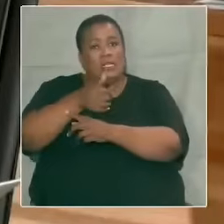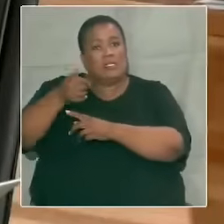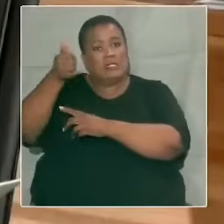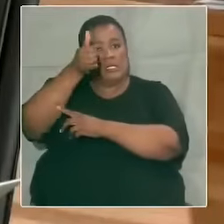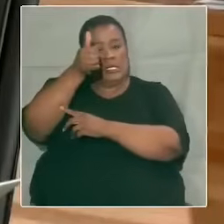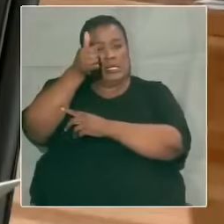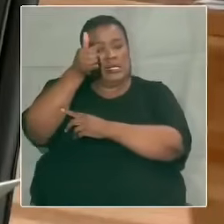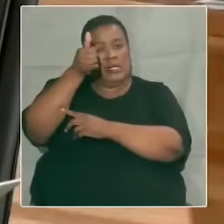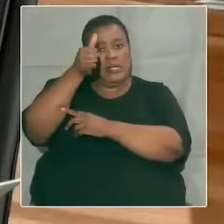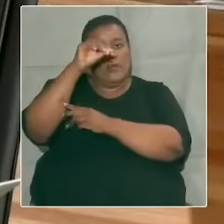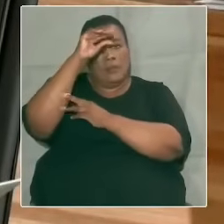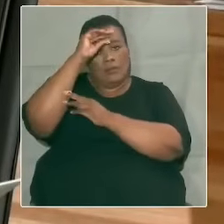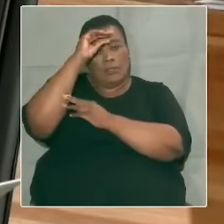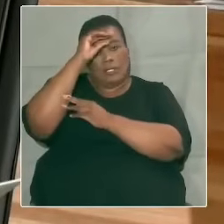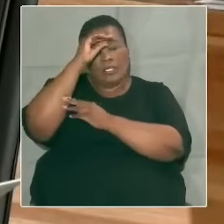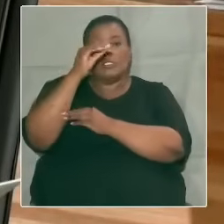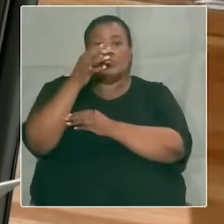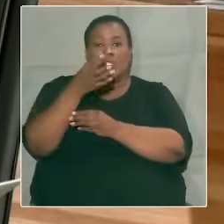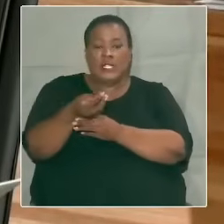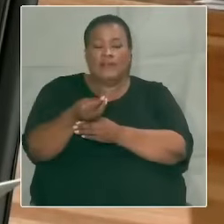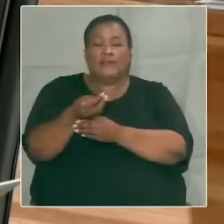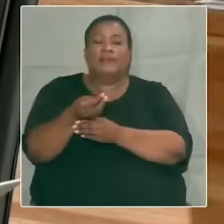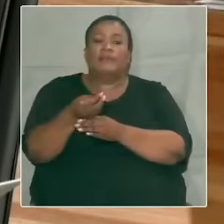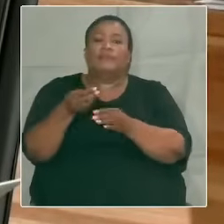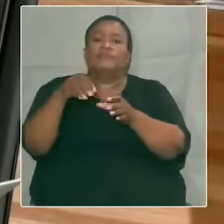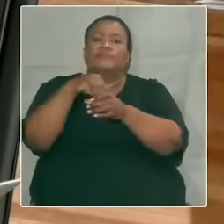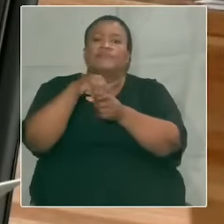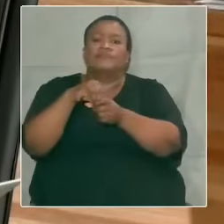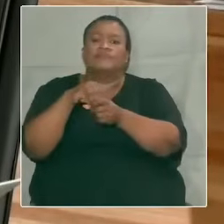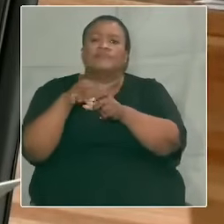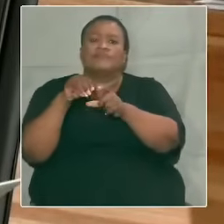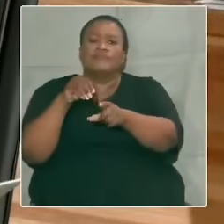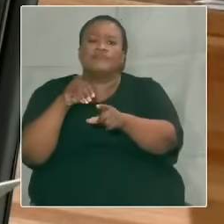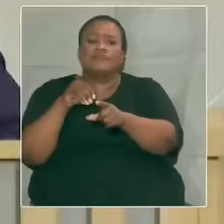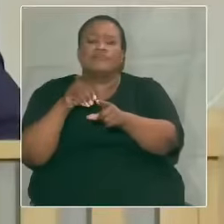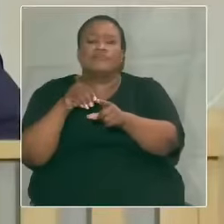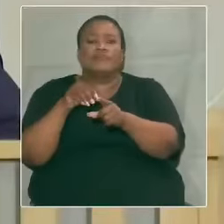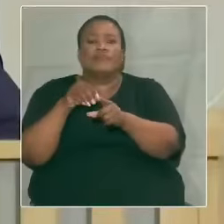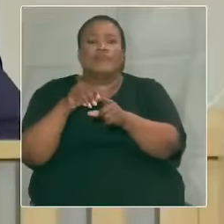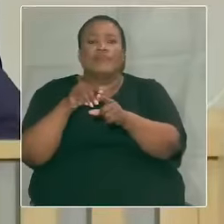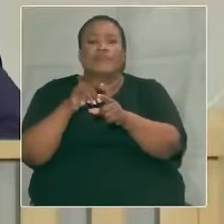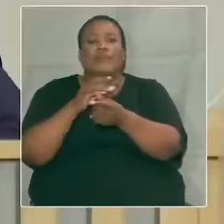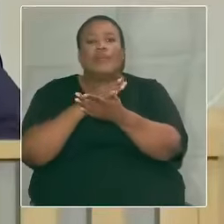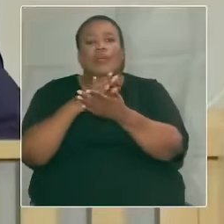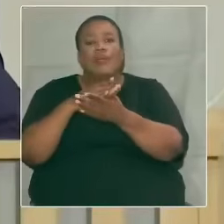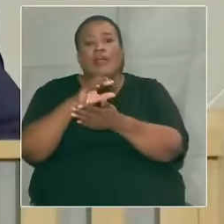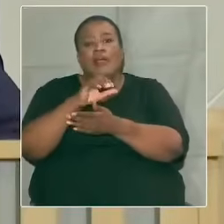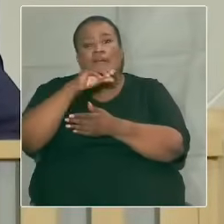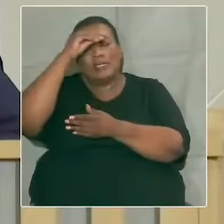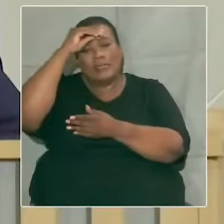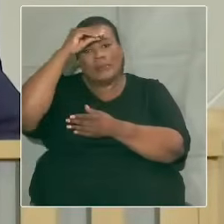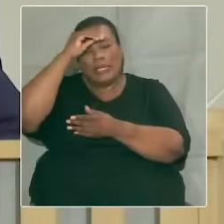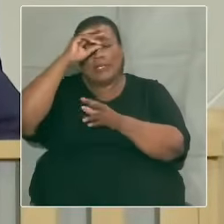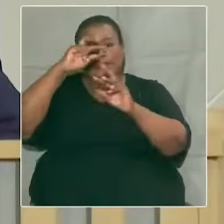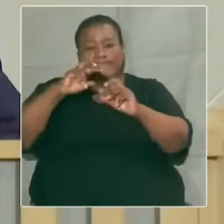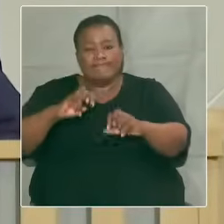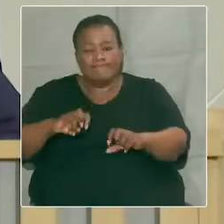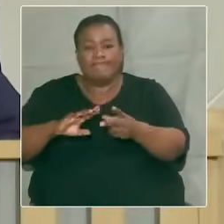at those TechJox, they were comprising of SAPS detectives, intelligence collectors,